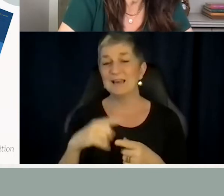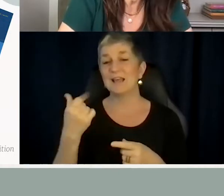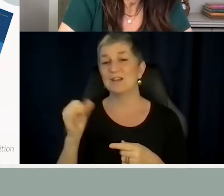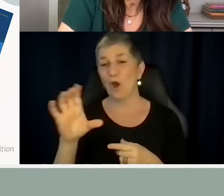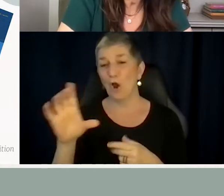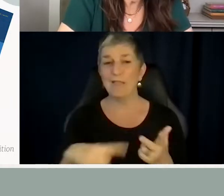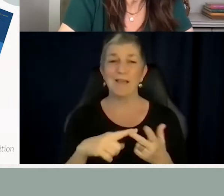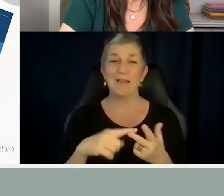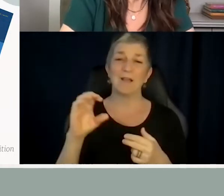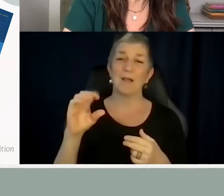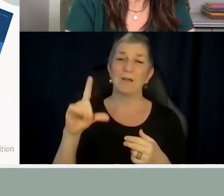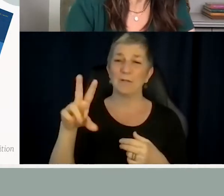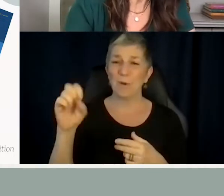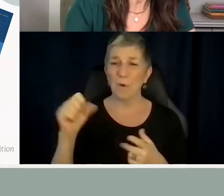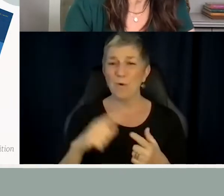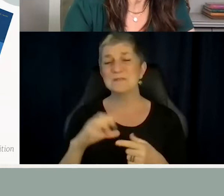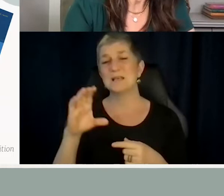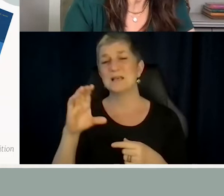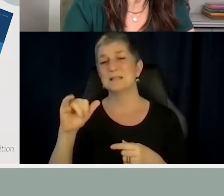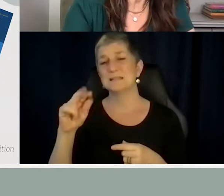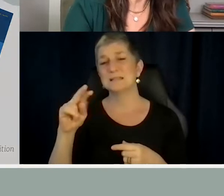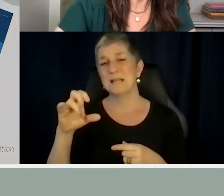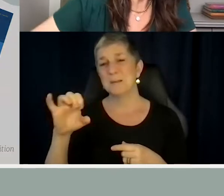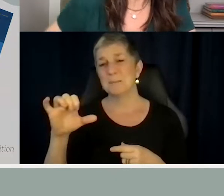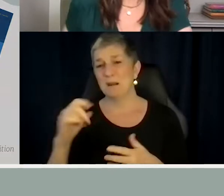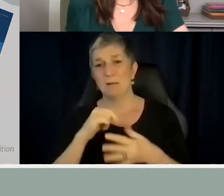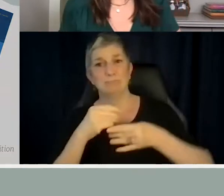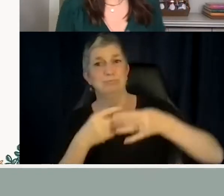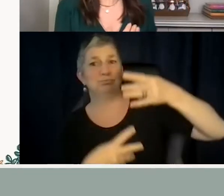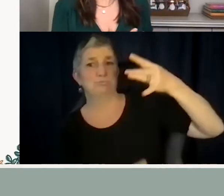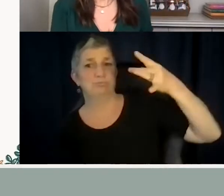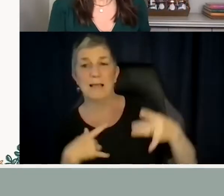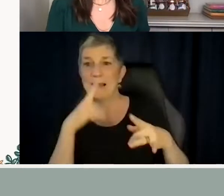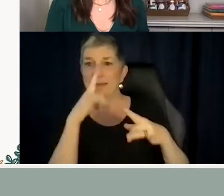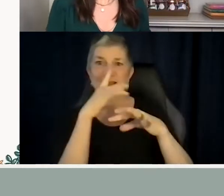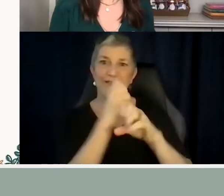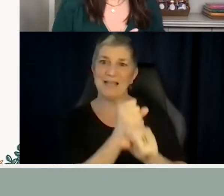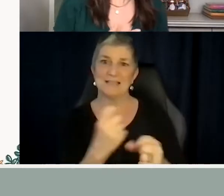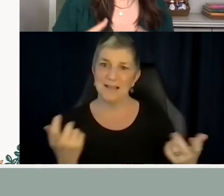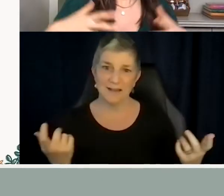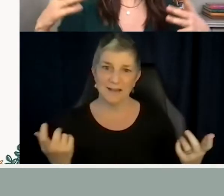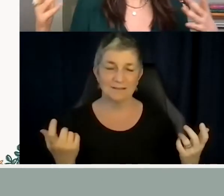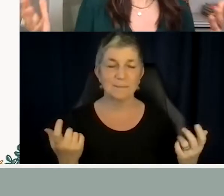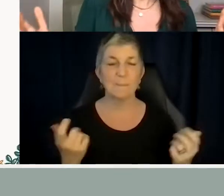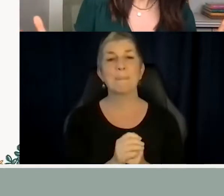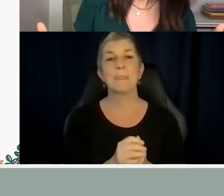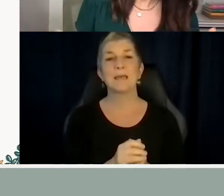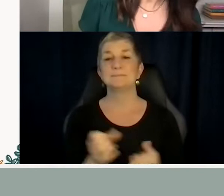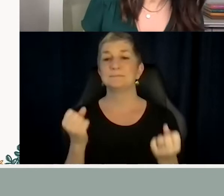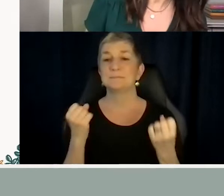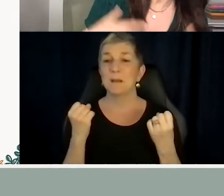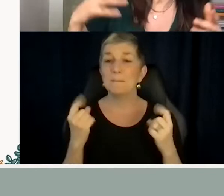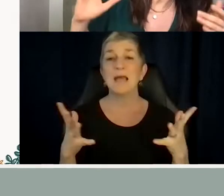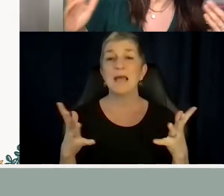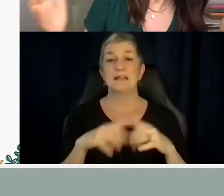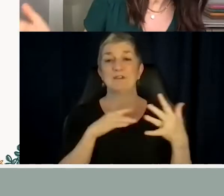cloves, cinnamon, and it goes on and on and on. And I'm just fascinated by that. There are so many different studies out